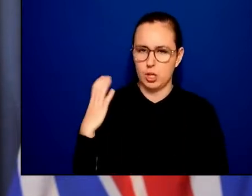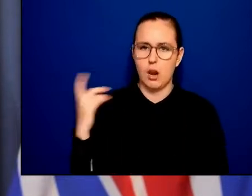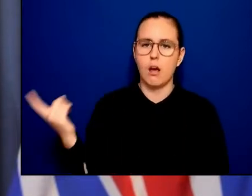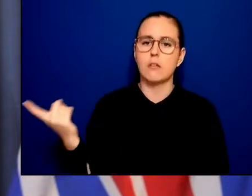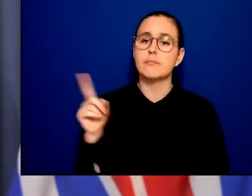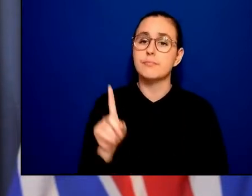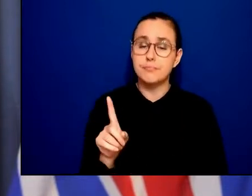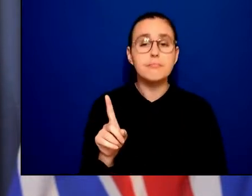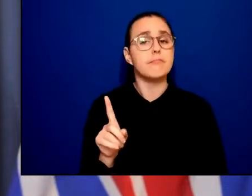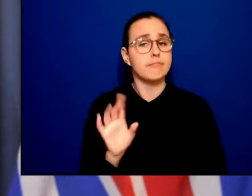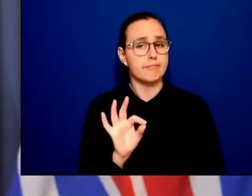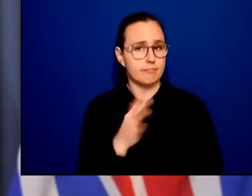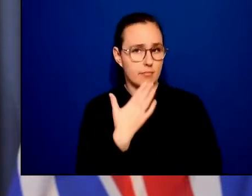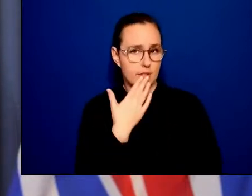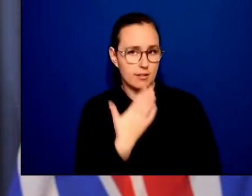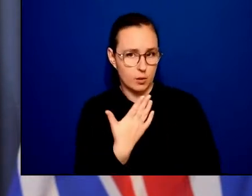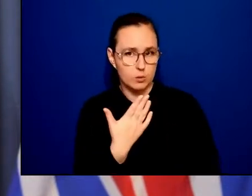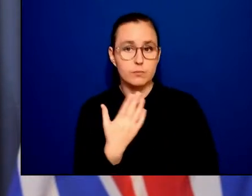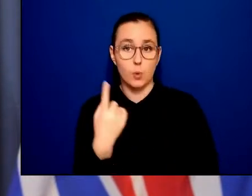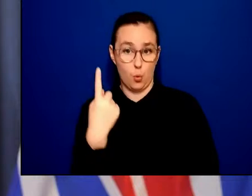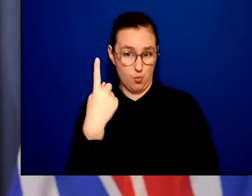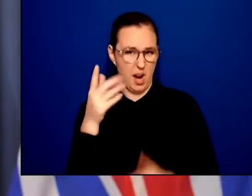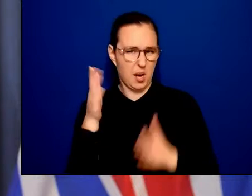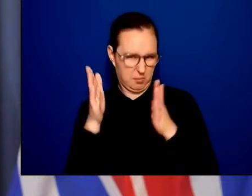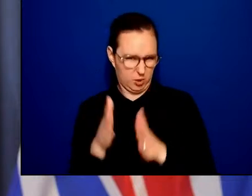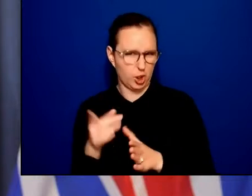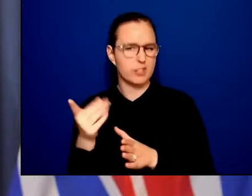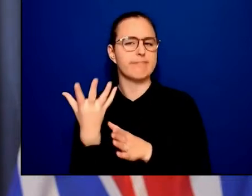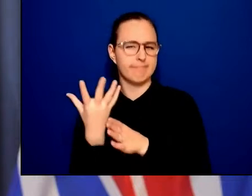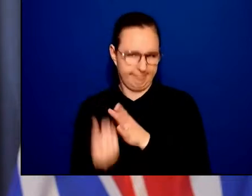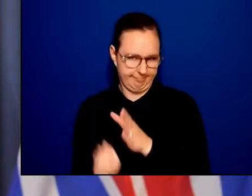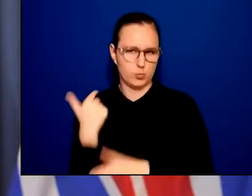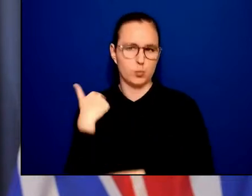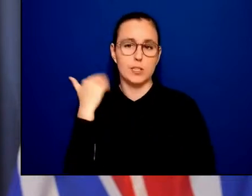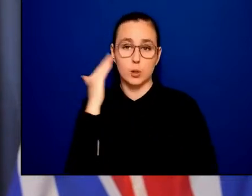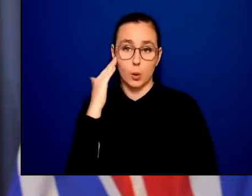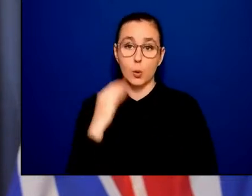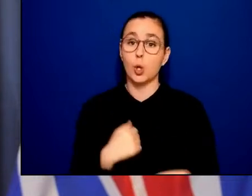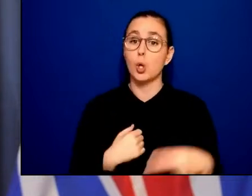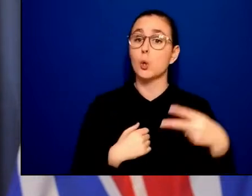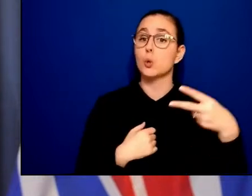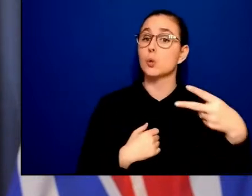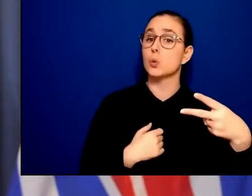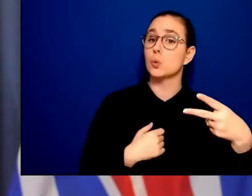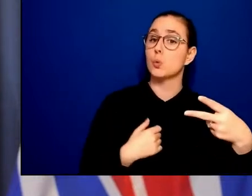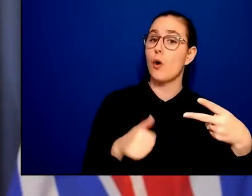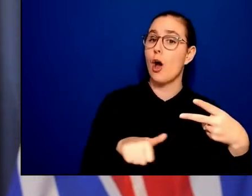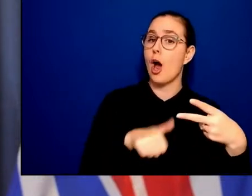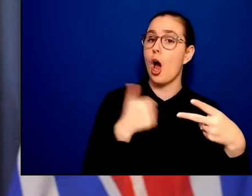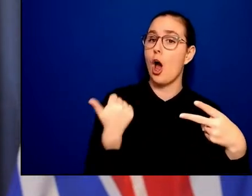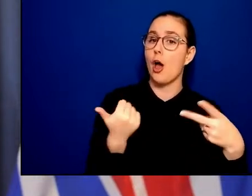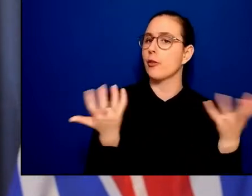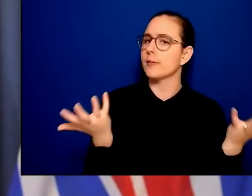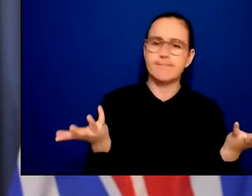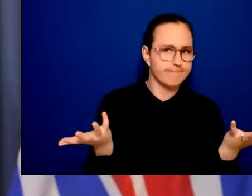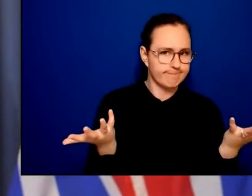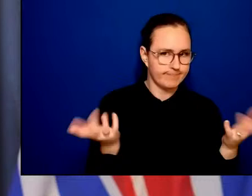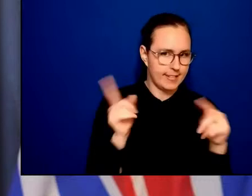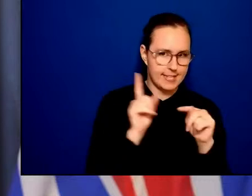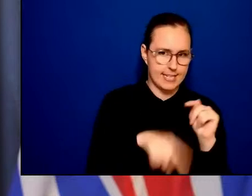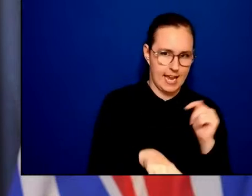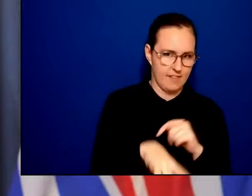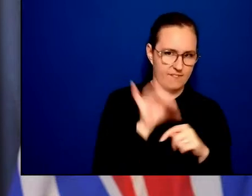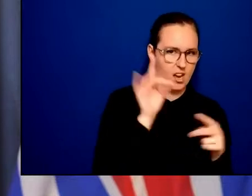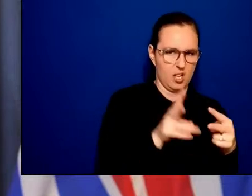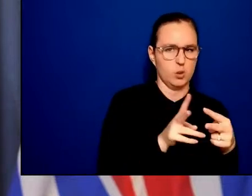fatality that has been confirmed, we have 2 additional reports of individuals that are missing. But that is all that we received at this point in